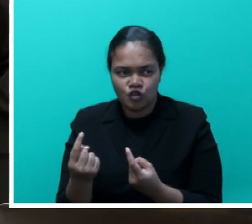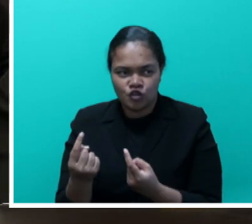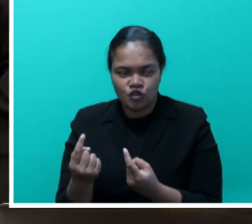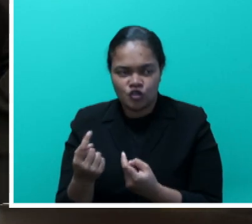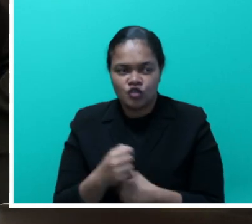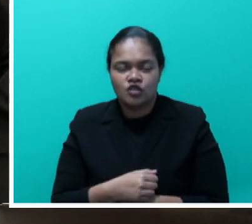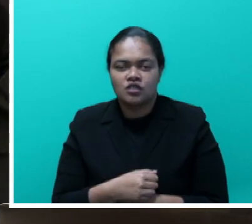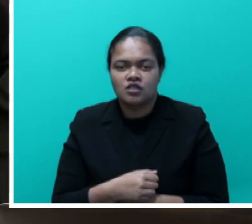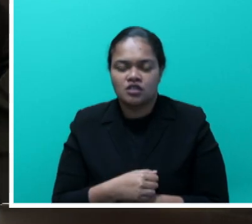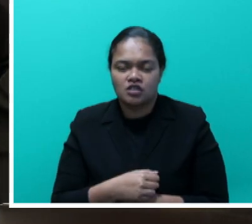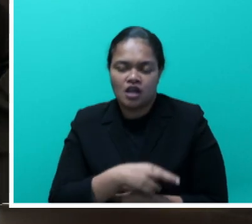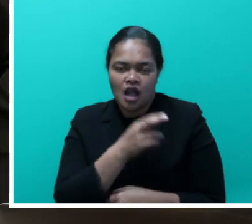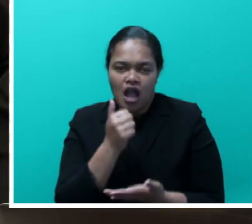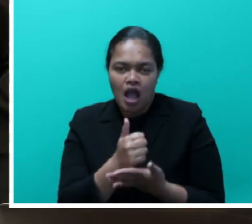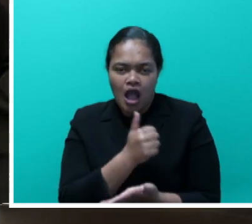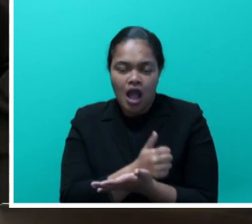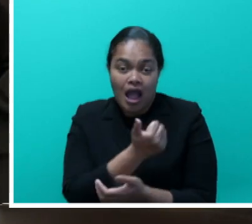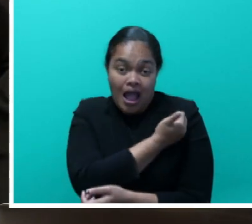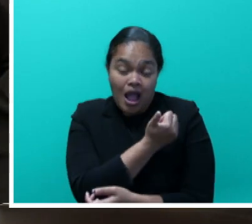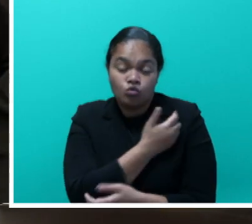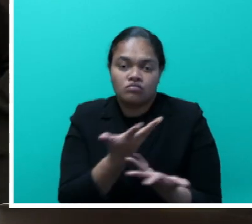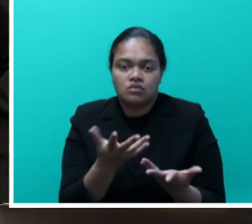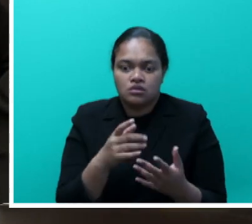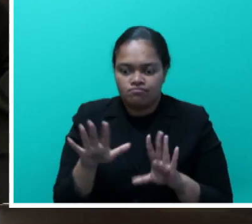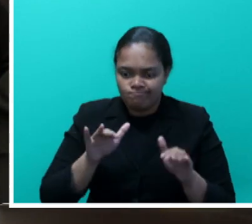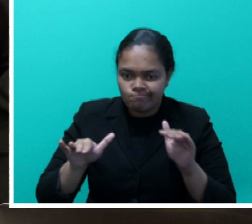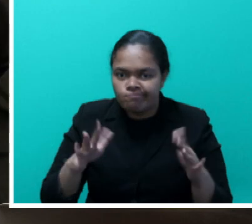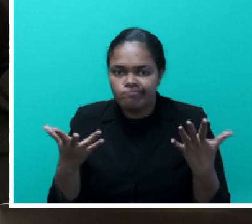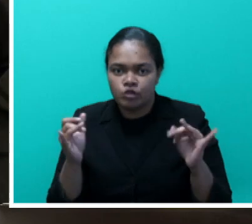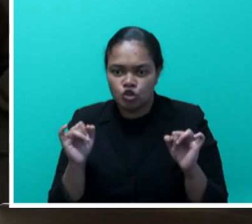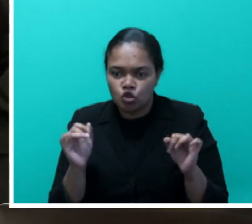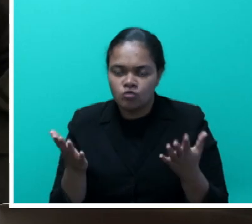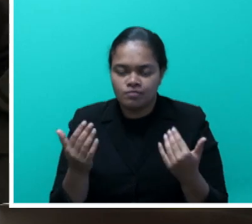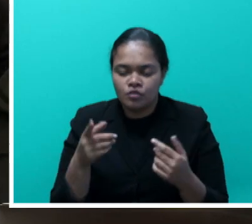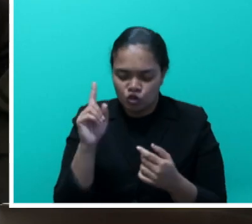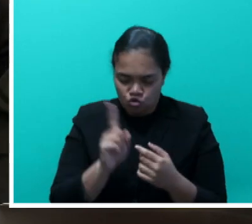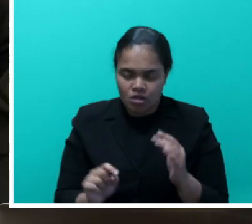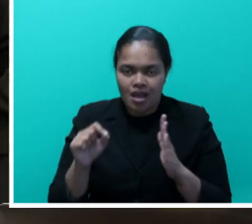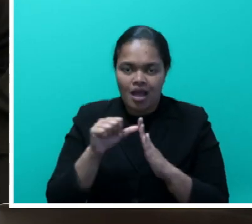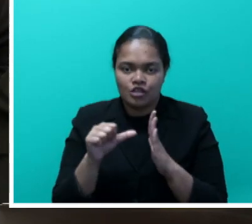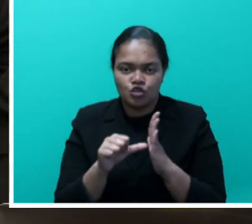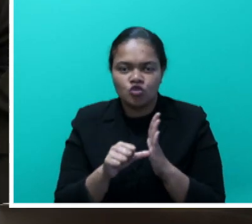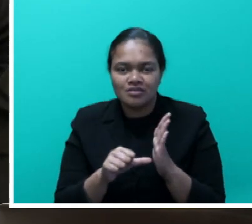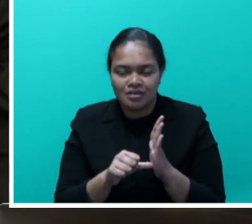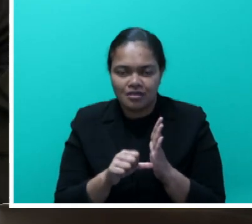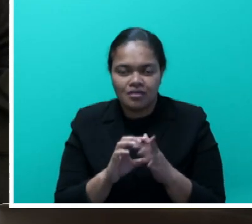emerging issues that are shaping the development of today's agenda.